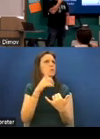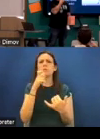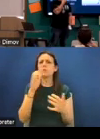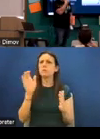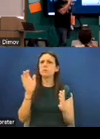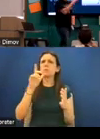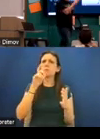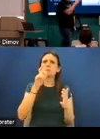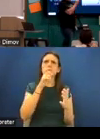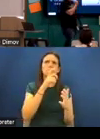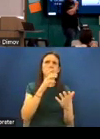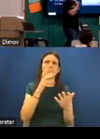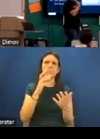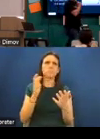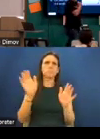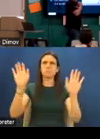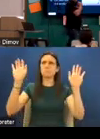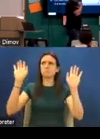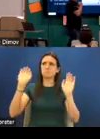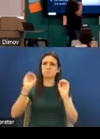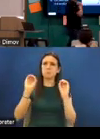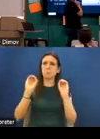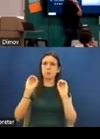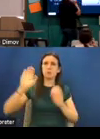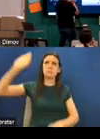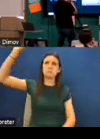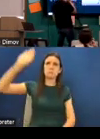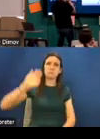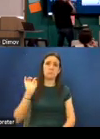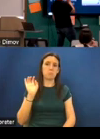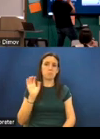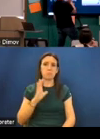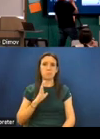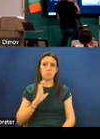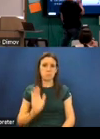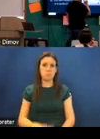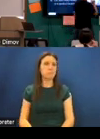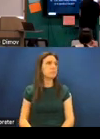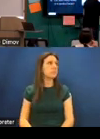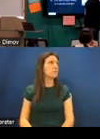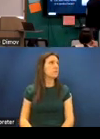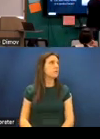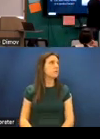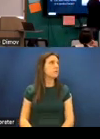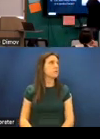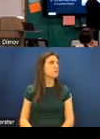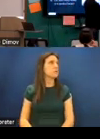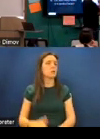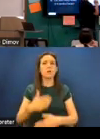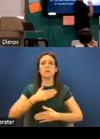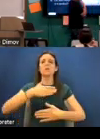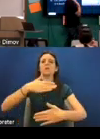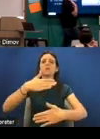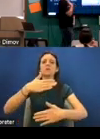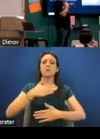Anybody? No? If you don't want to answer, it's okay. Anybody? Okay, we'll go on. Breathe in, breathe